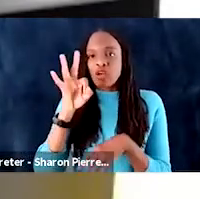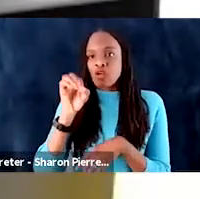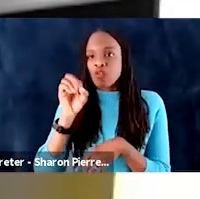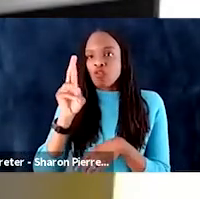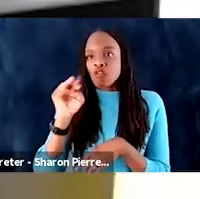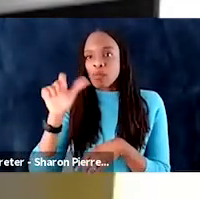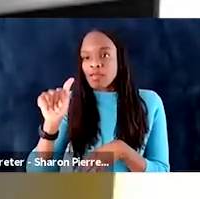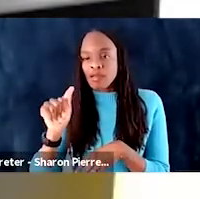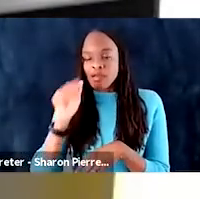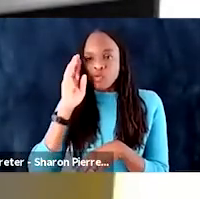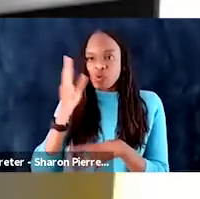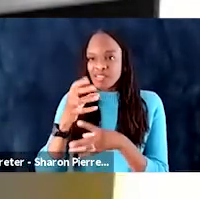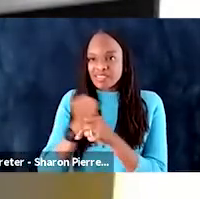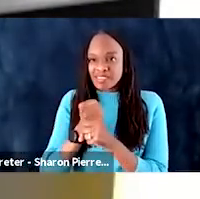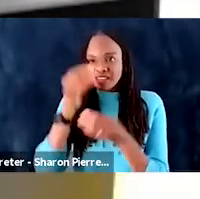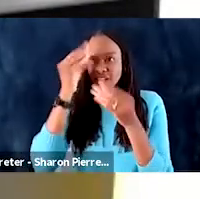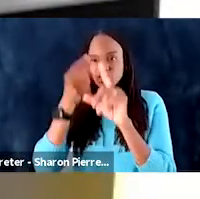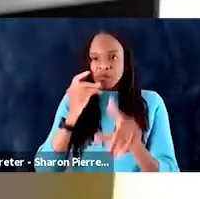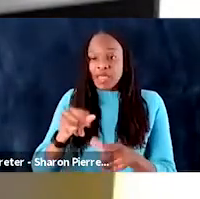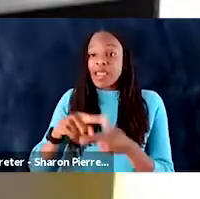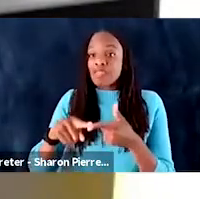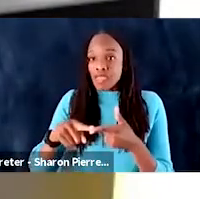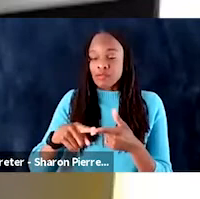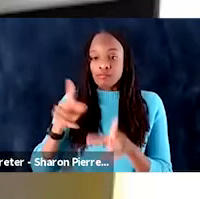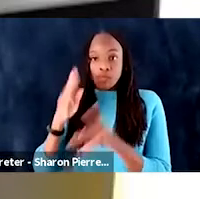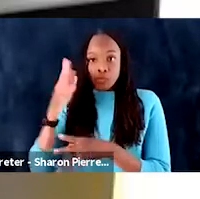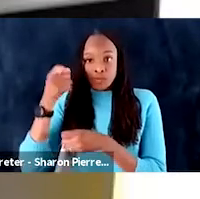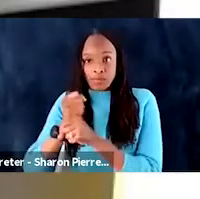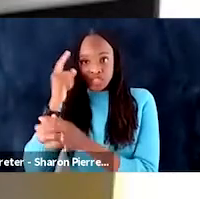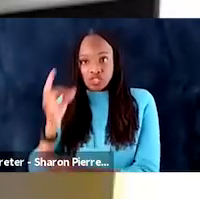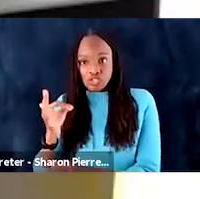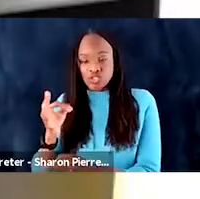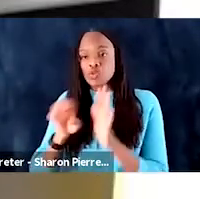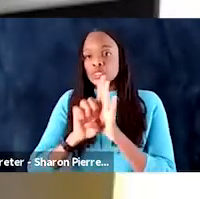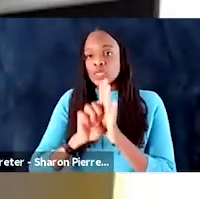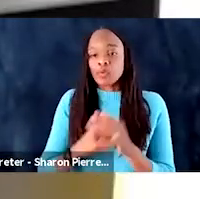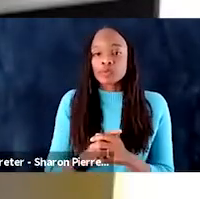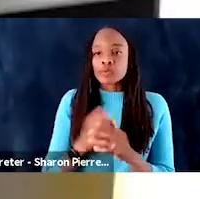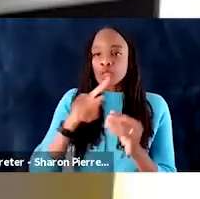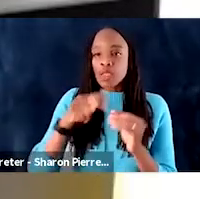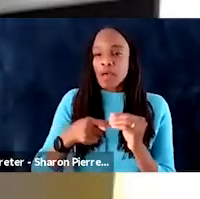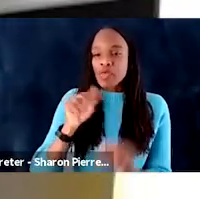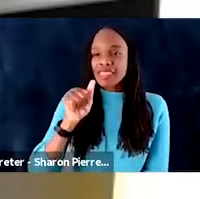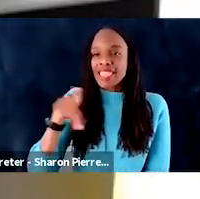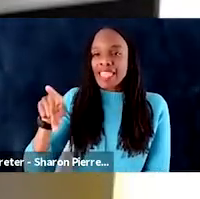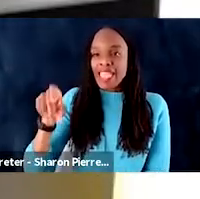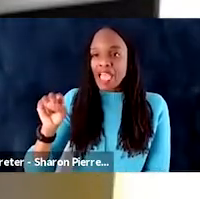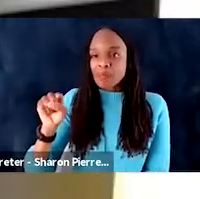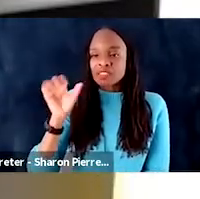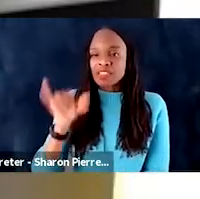generates information out of it, and then decisions are made. The example that Dave gave us about the apps that